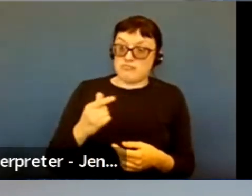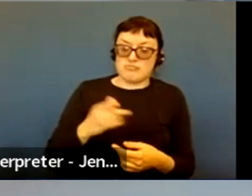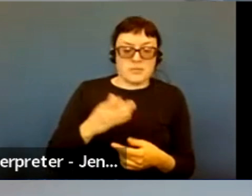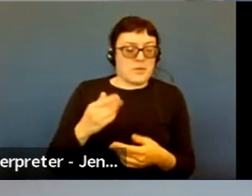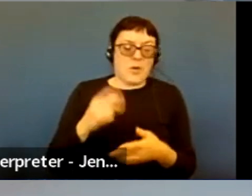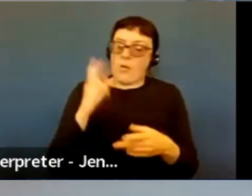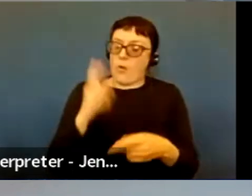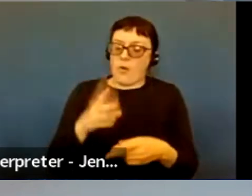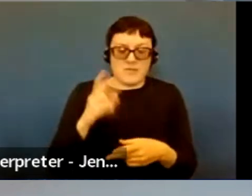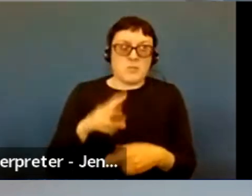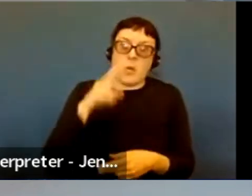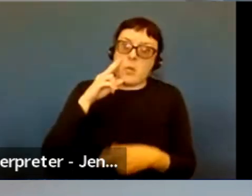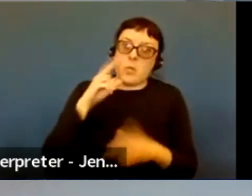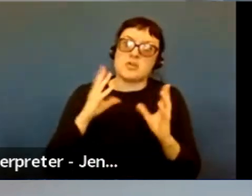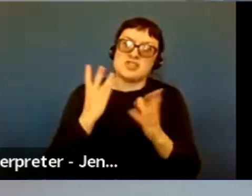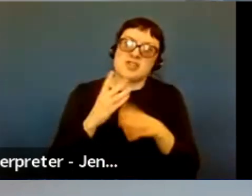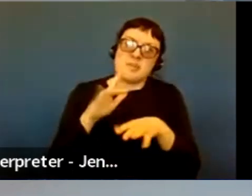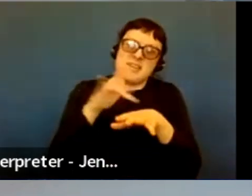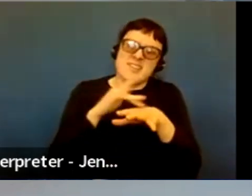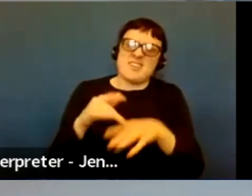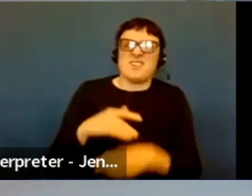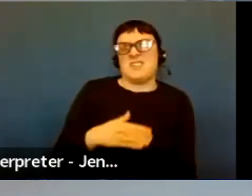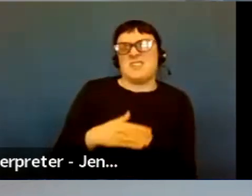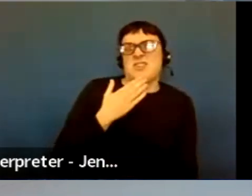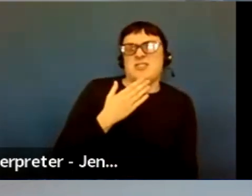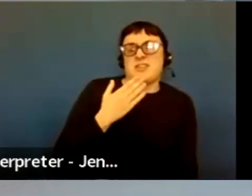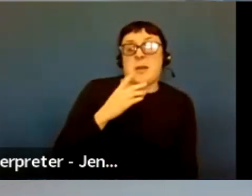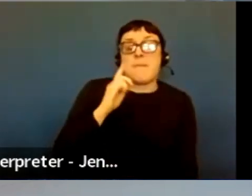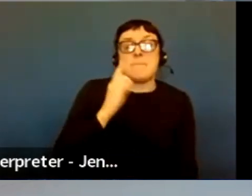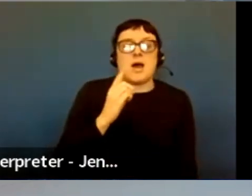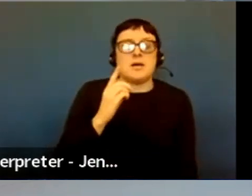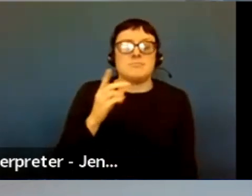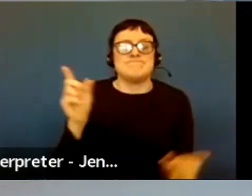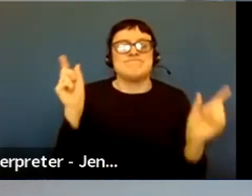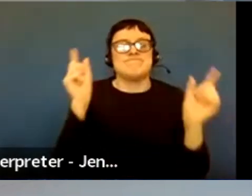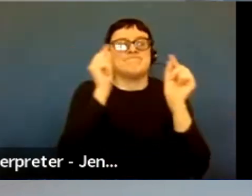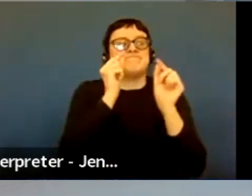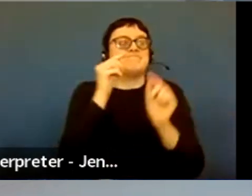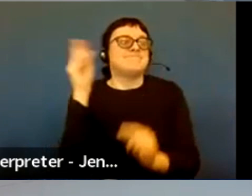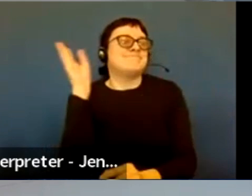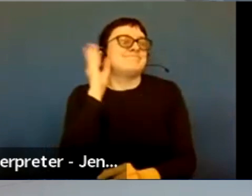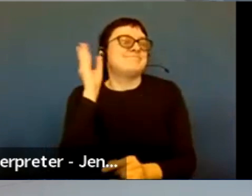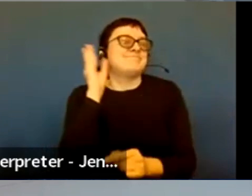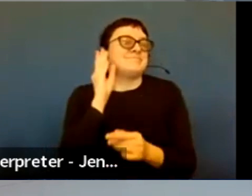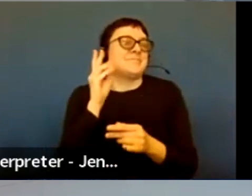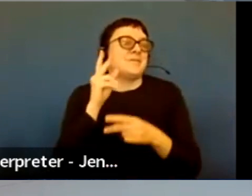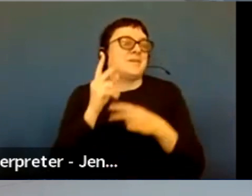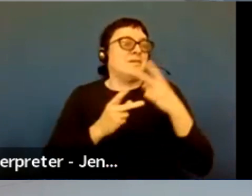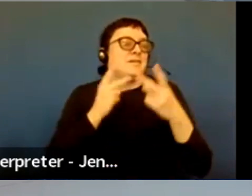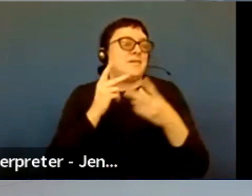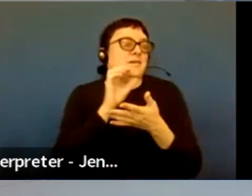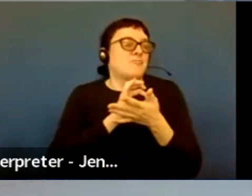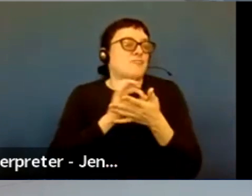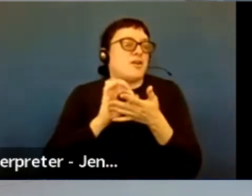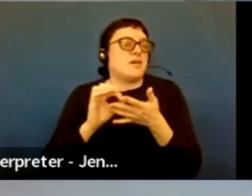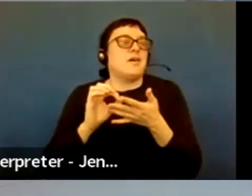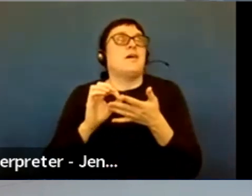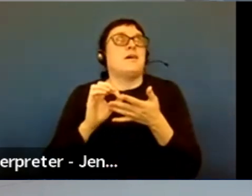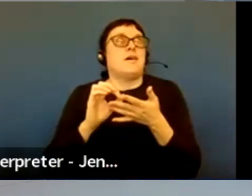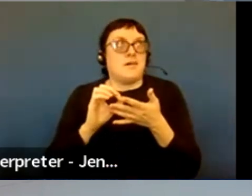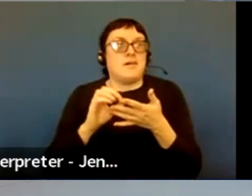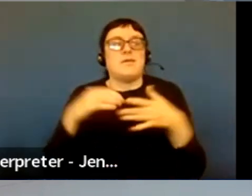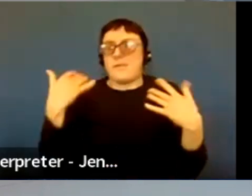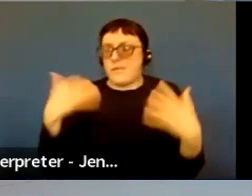bored watching Shakespeare, but I listen, close my eyes and listen to the writing, and it astounds me with